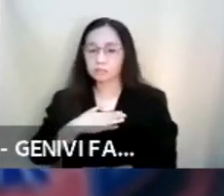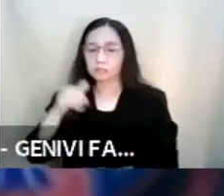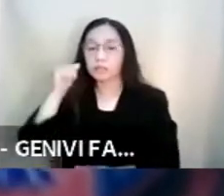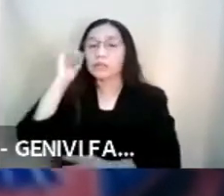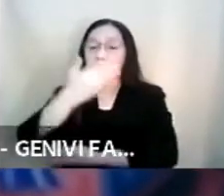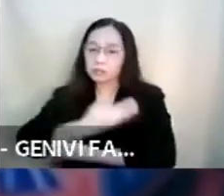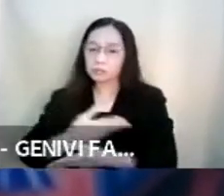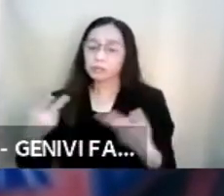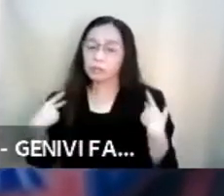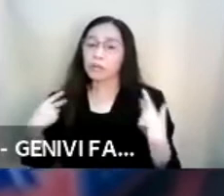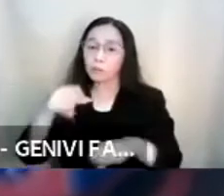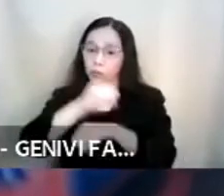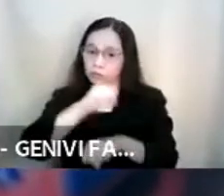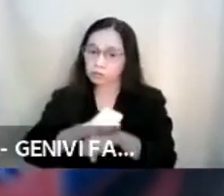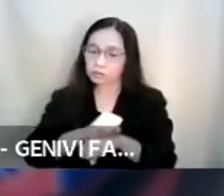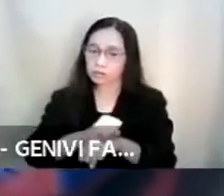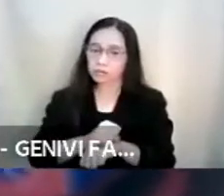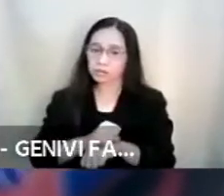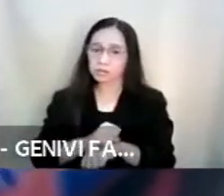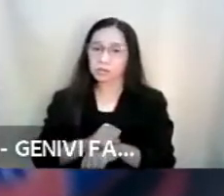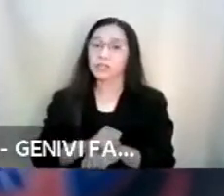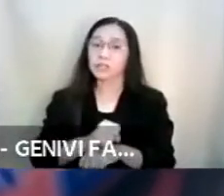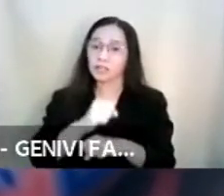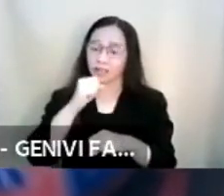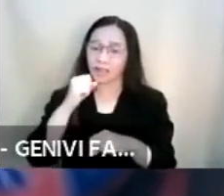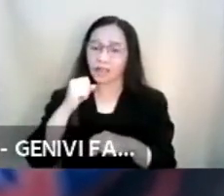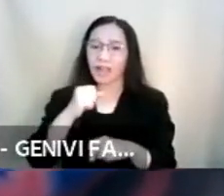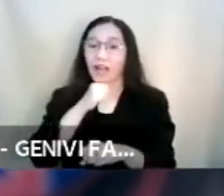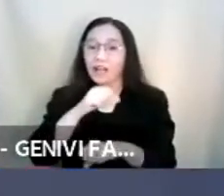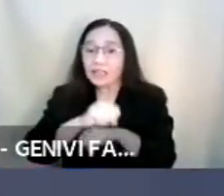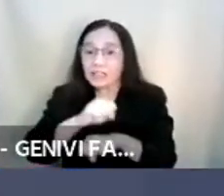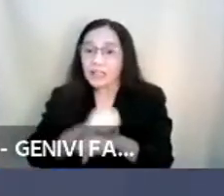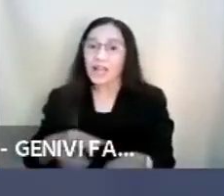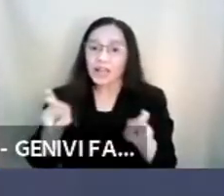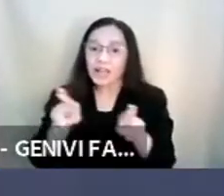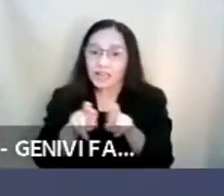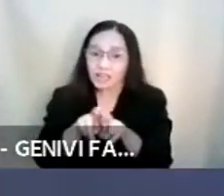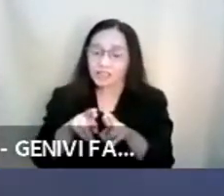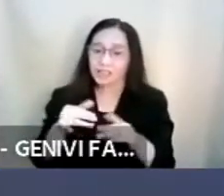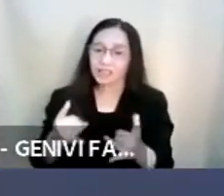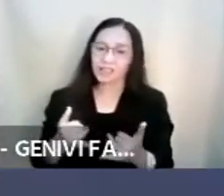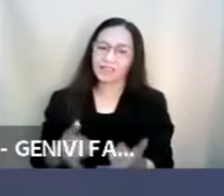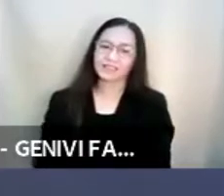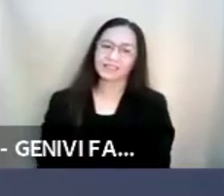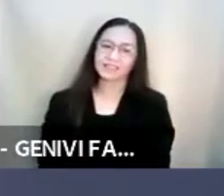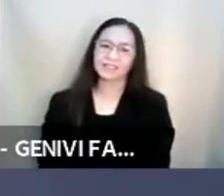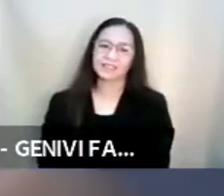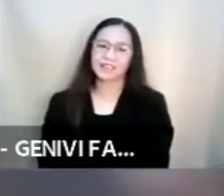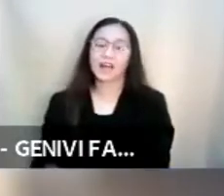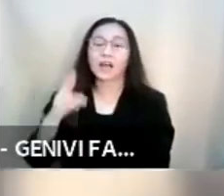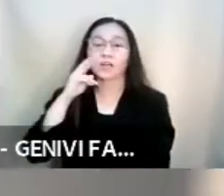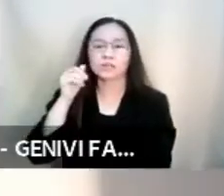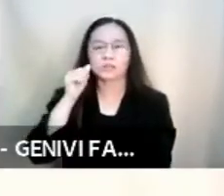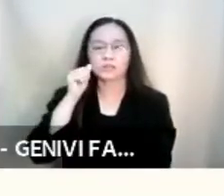magkaroon ng trabaho. At hindi na trabaho, permanent na, regular na. Si Rose Ann, ang dream ko,